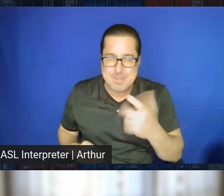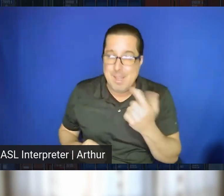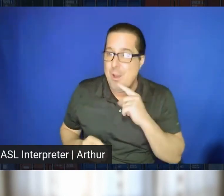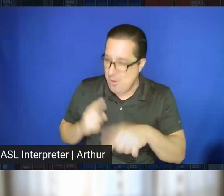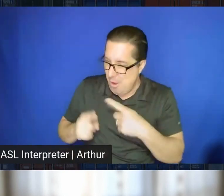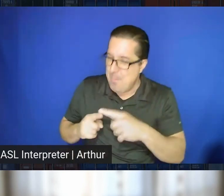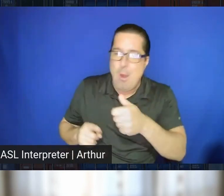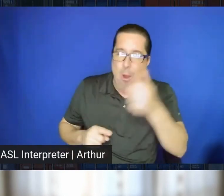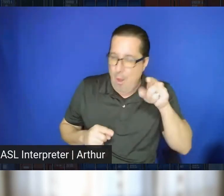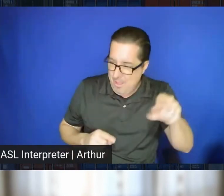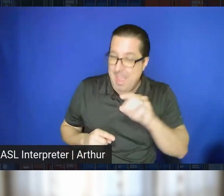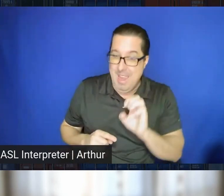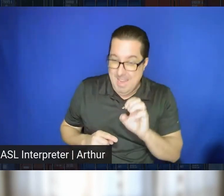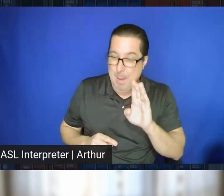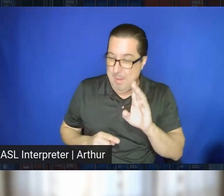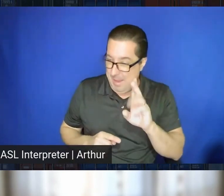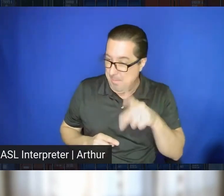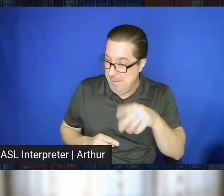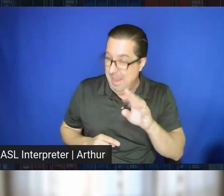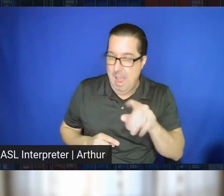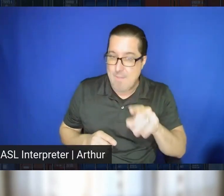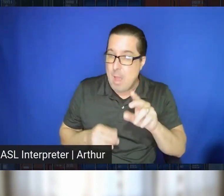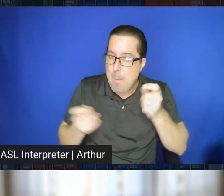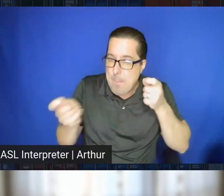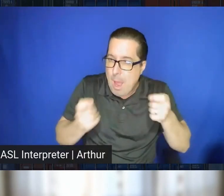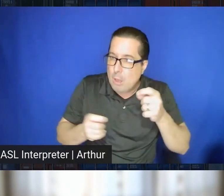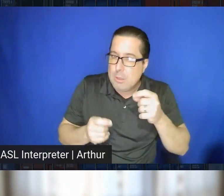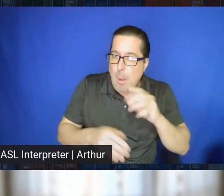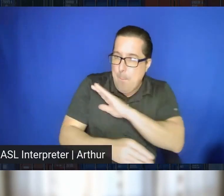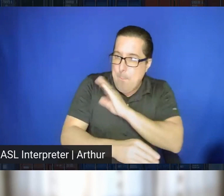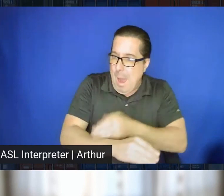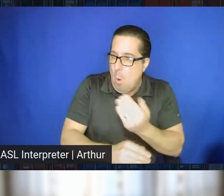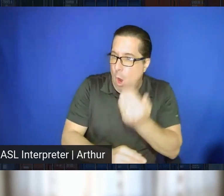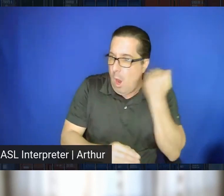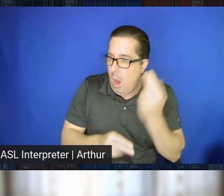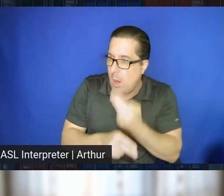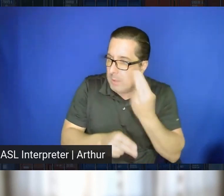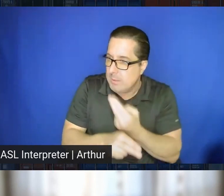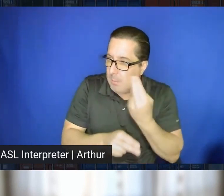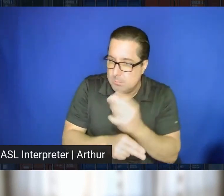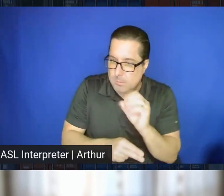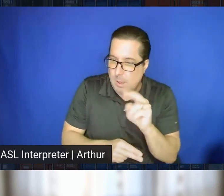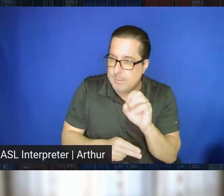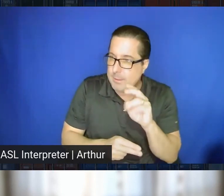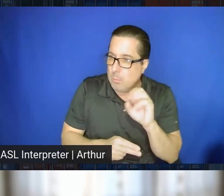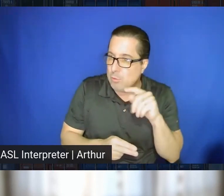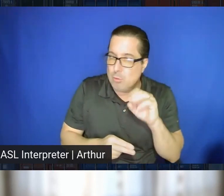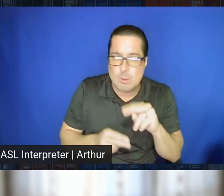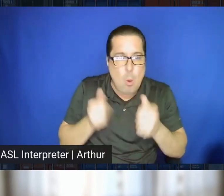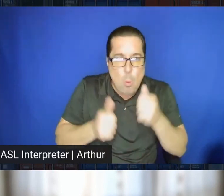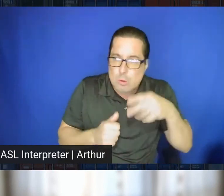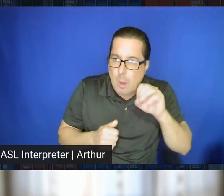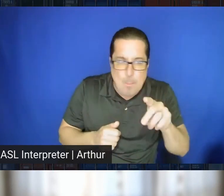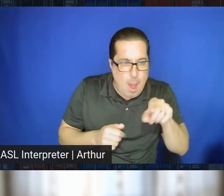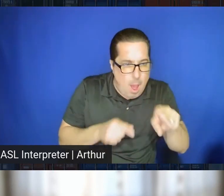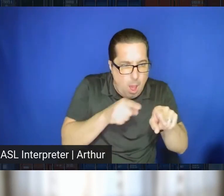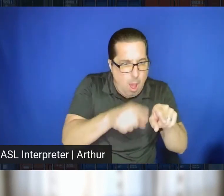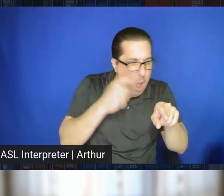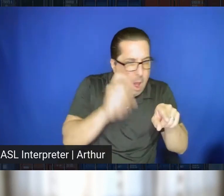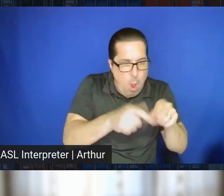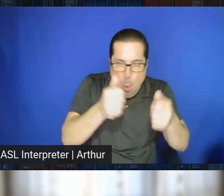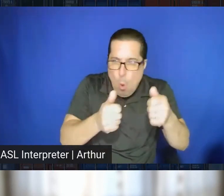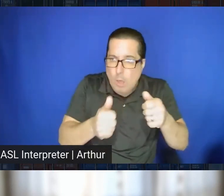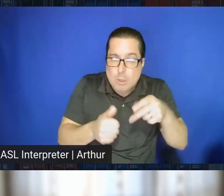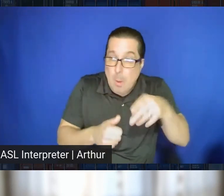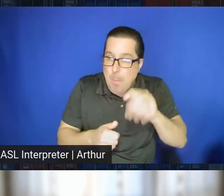to manage like power consumption. So you could identify which pod was taking the most energy. Like, that's crazy to